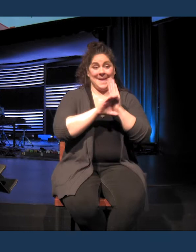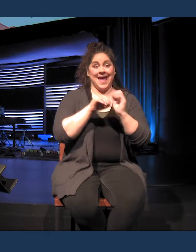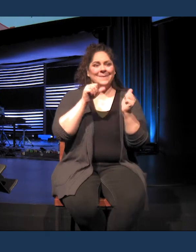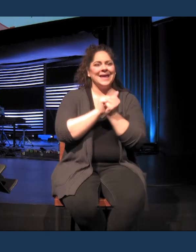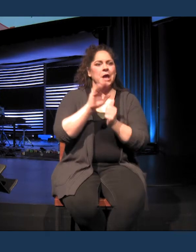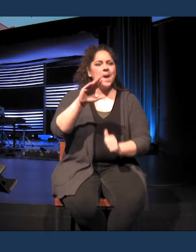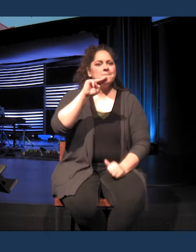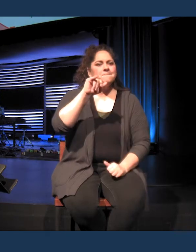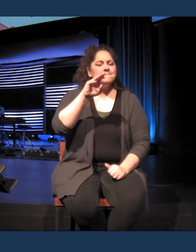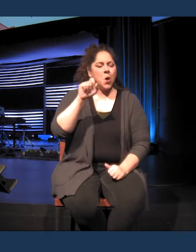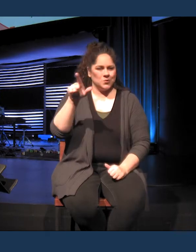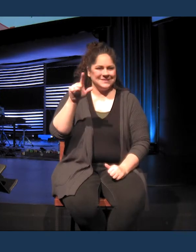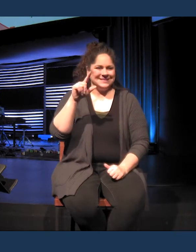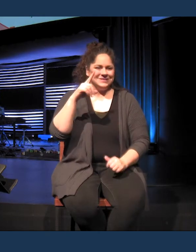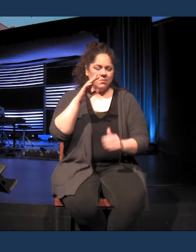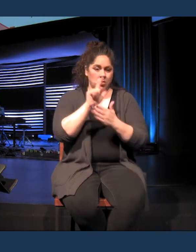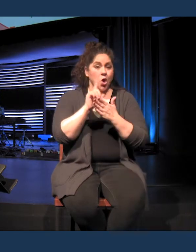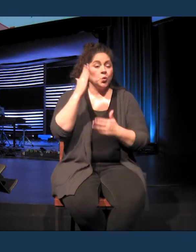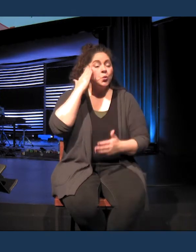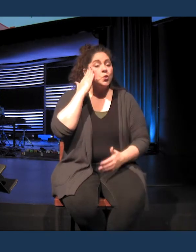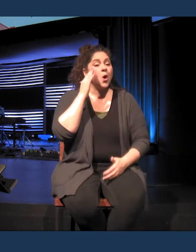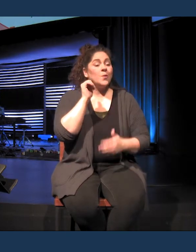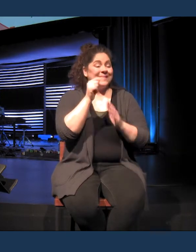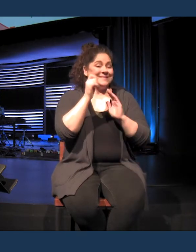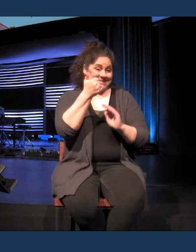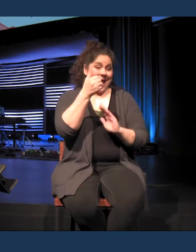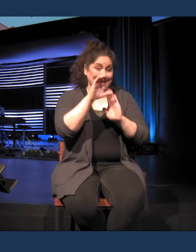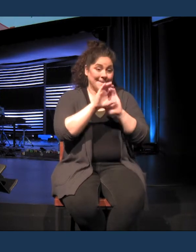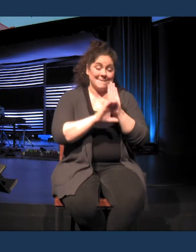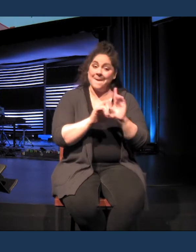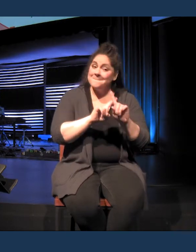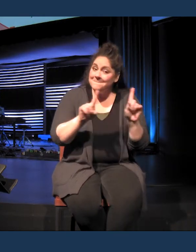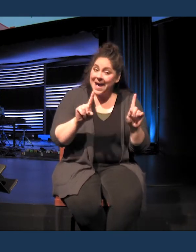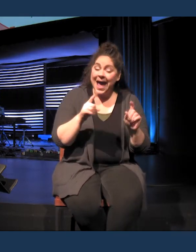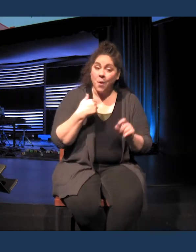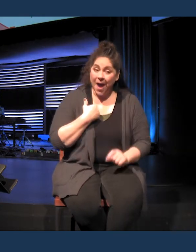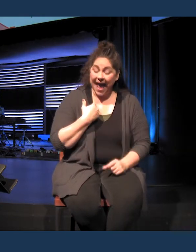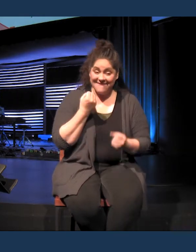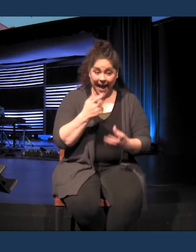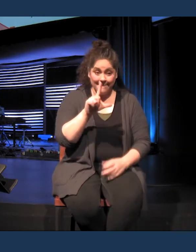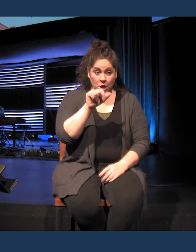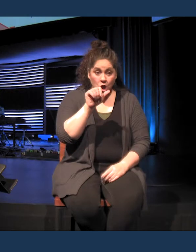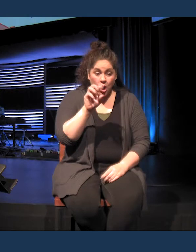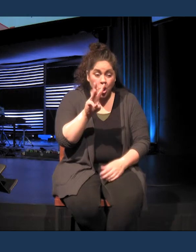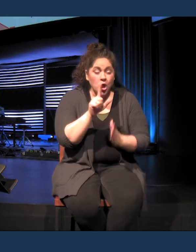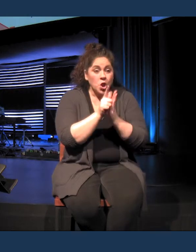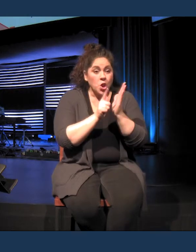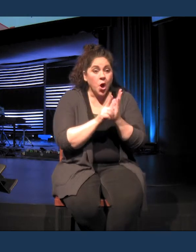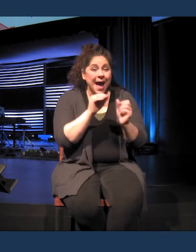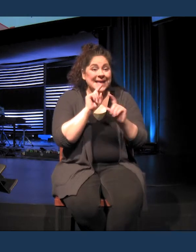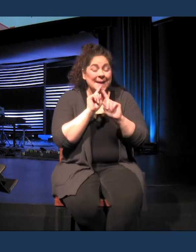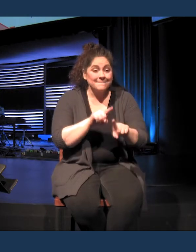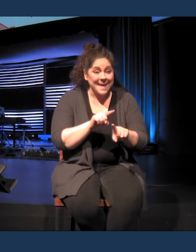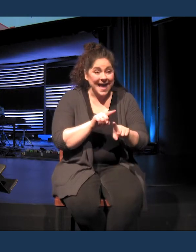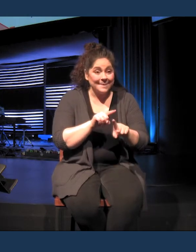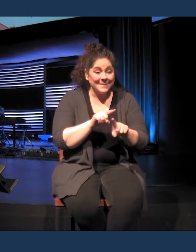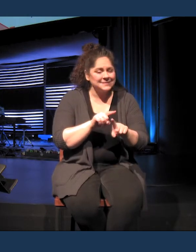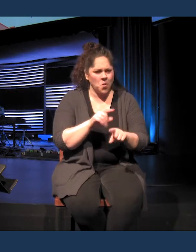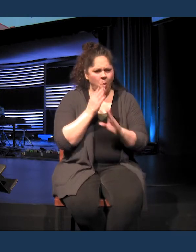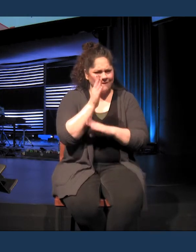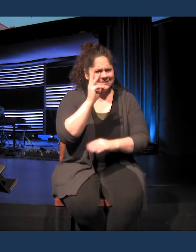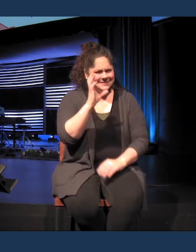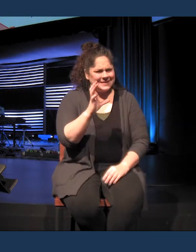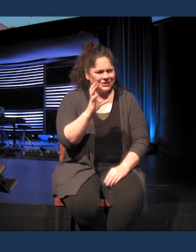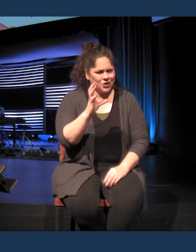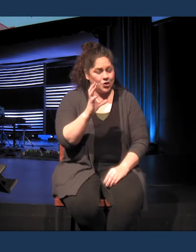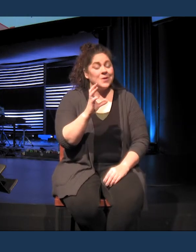we know, the Ten Commandments, but there are actually more than 600 laws and commandments that Moses, or God gave Moses, and Moses gave